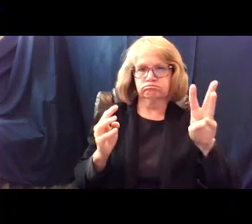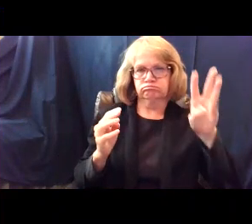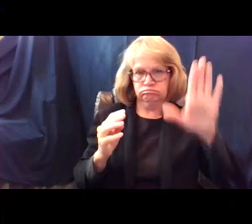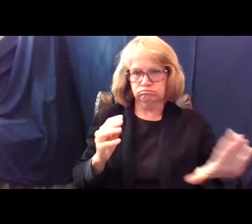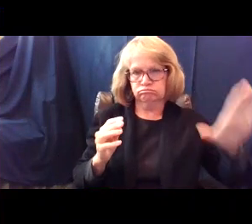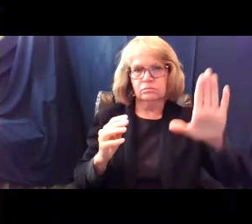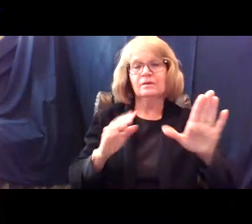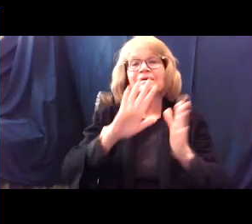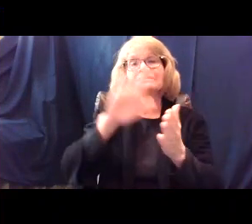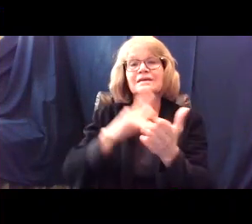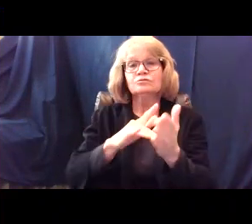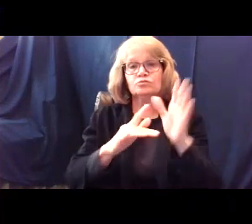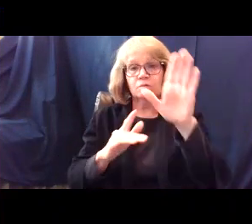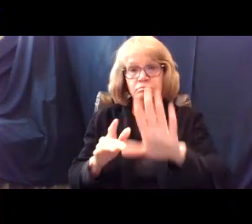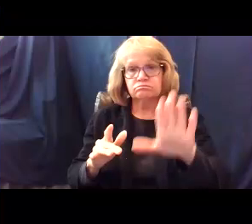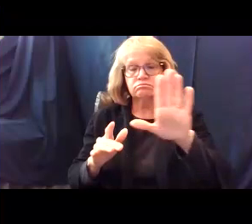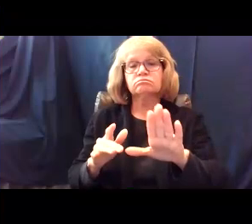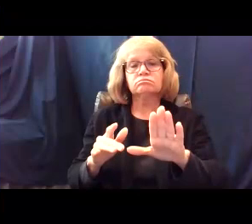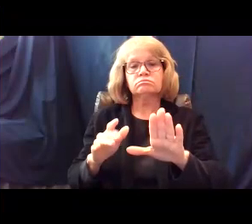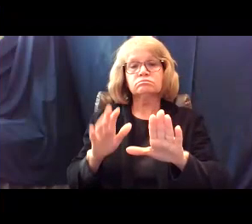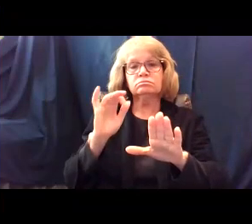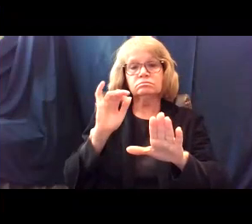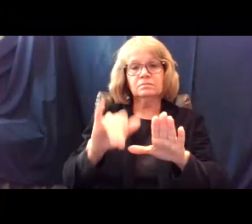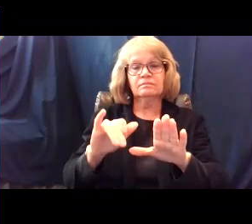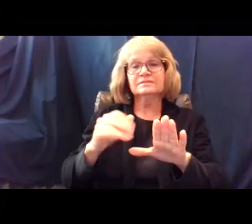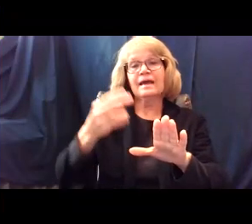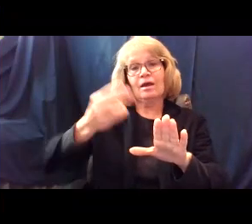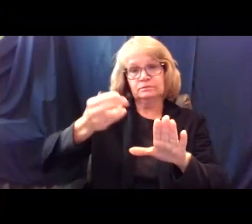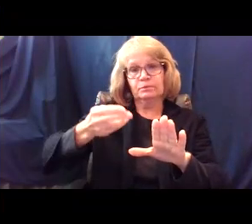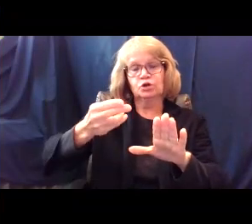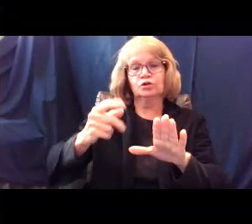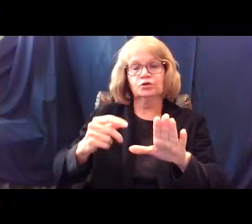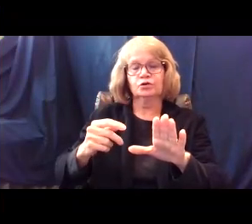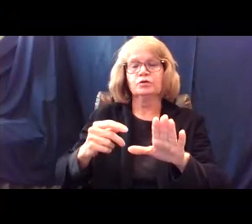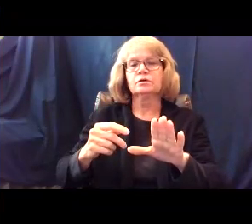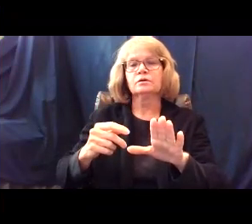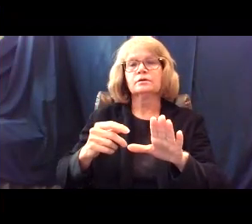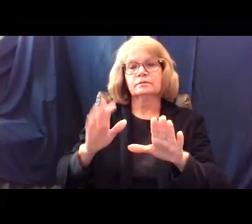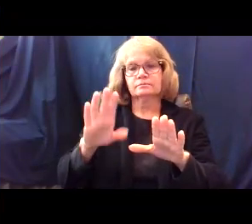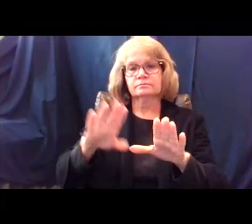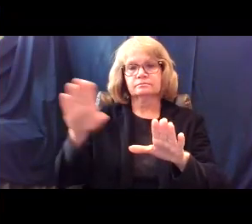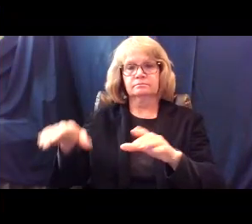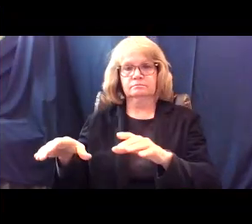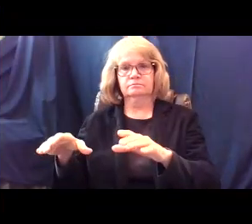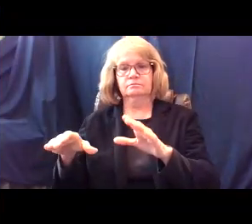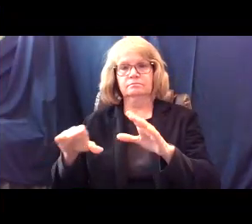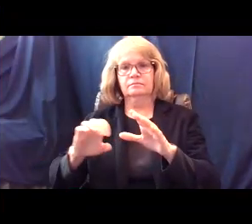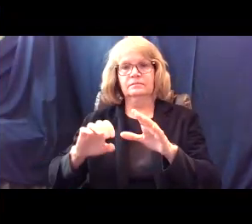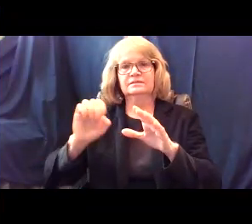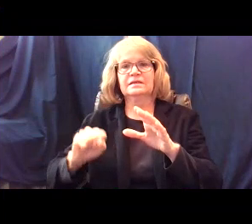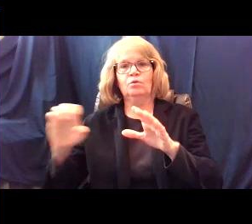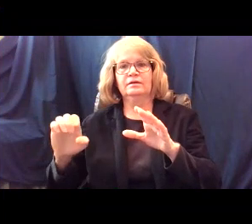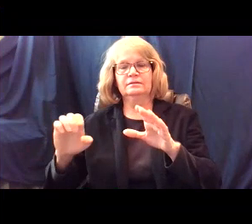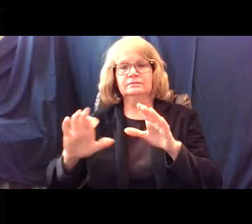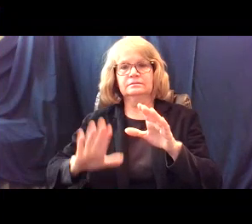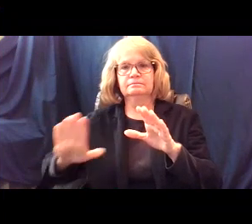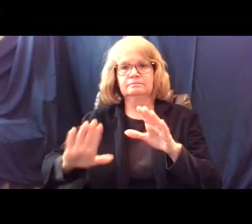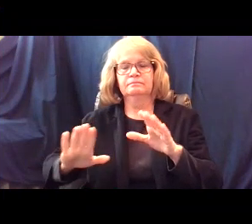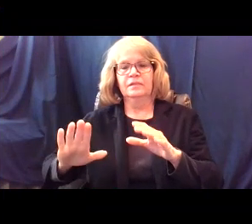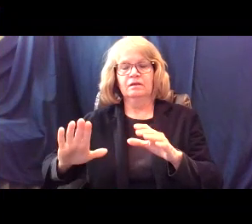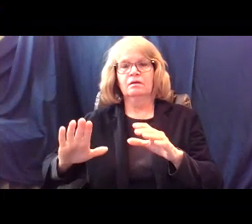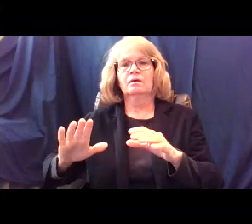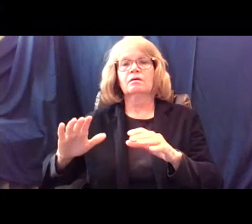central regional office, our Harrisburg regional office, And then in the southeastern portion of the